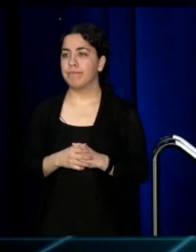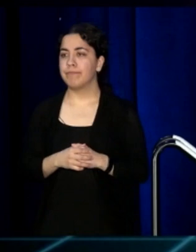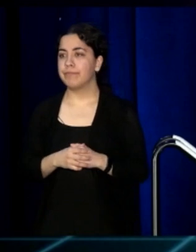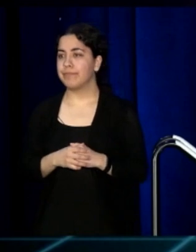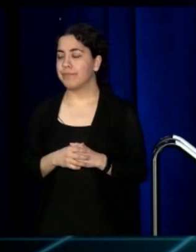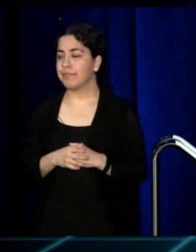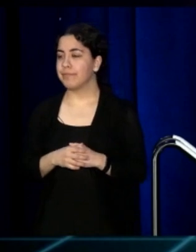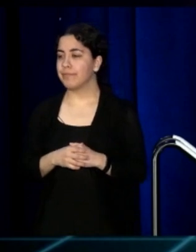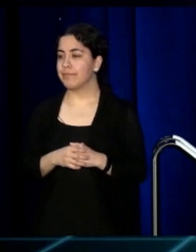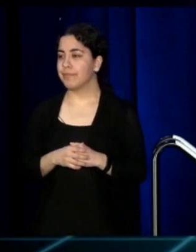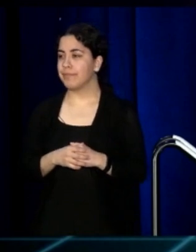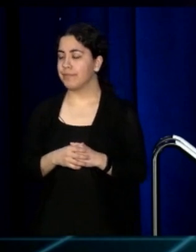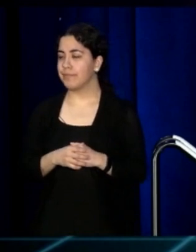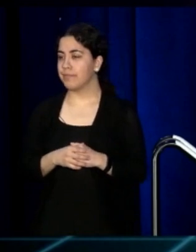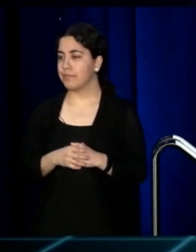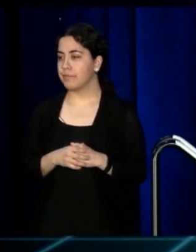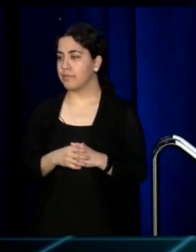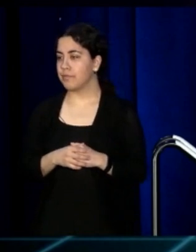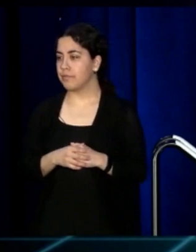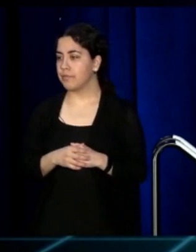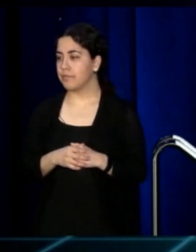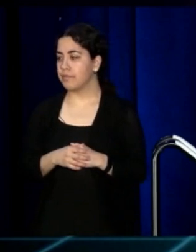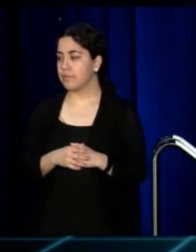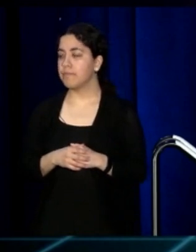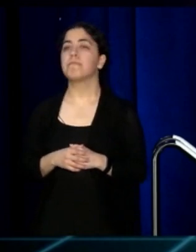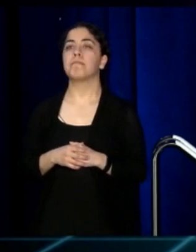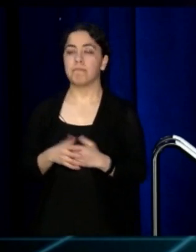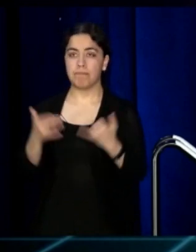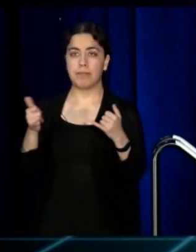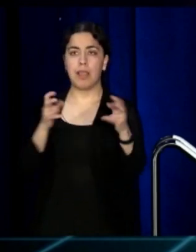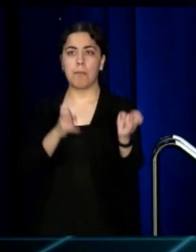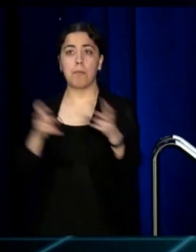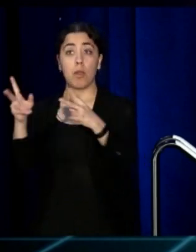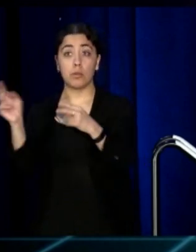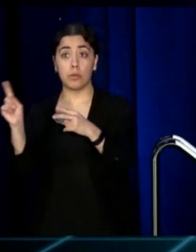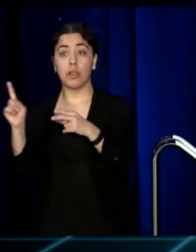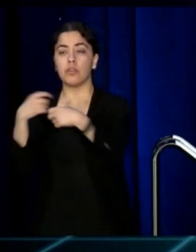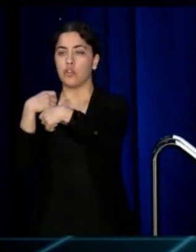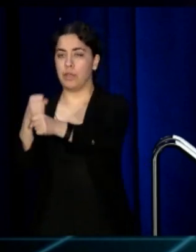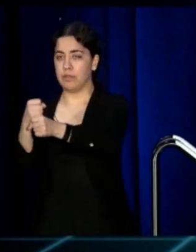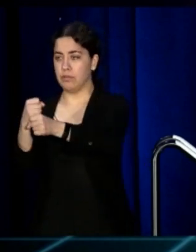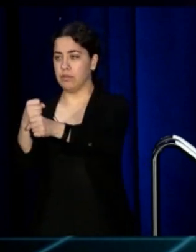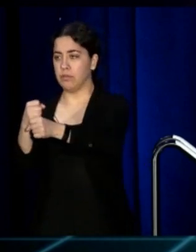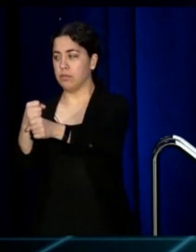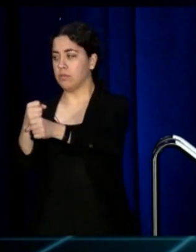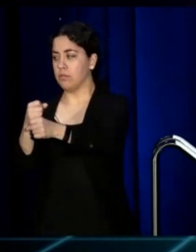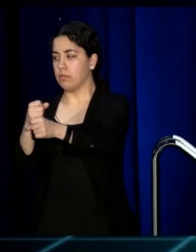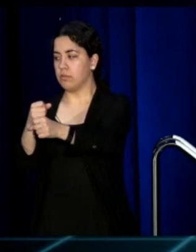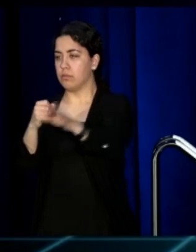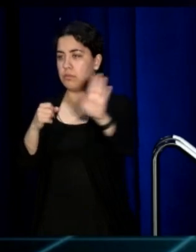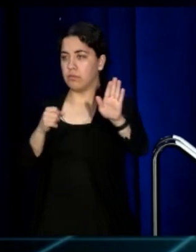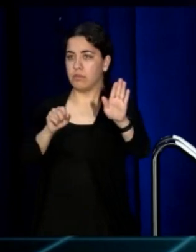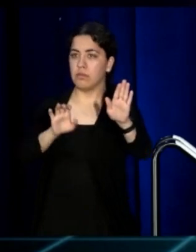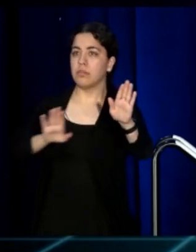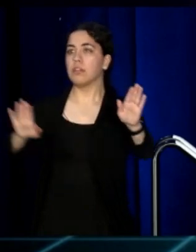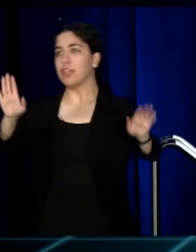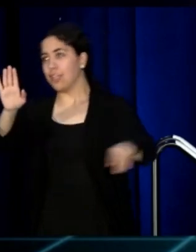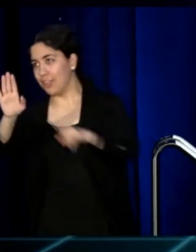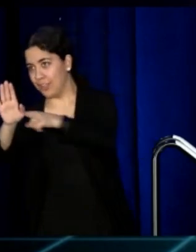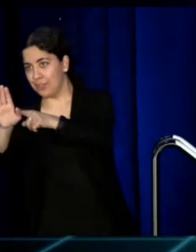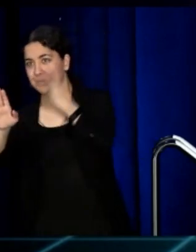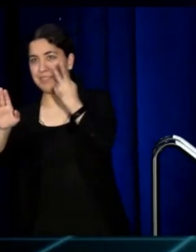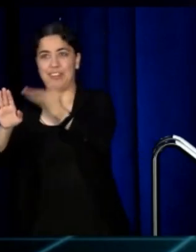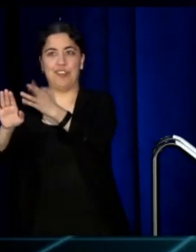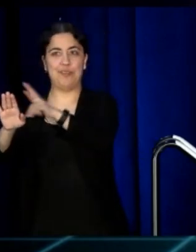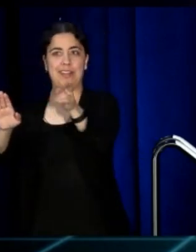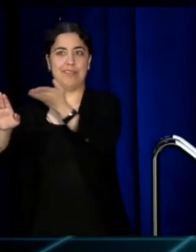And now if we say post to and hit create, then we come over here and we see that's in our database. Pretty